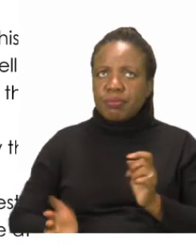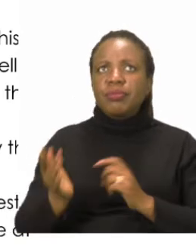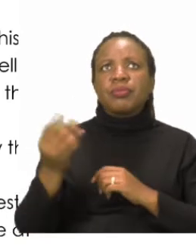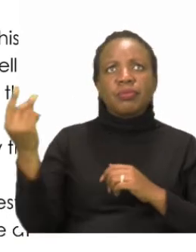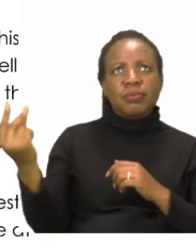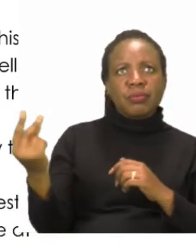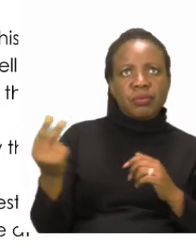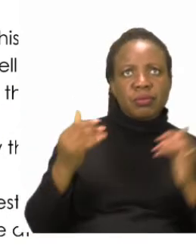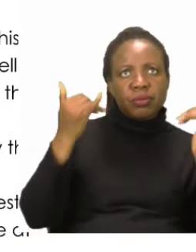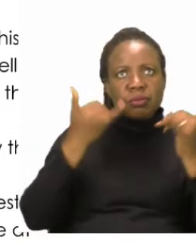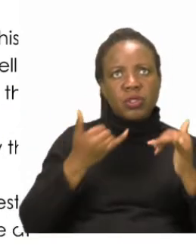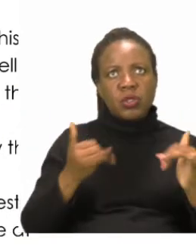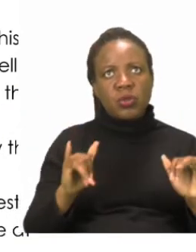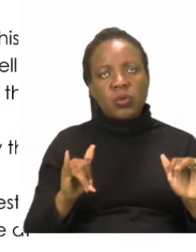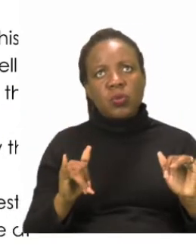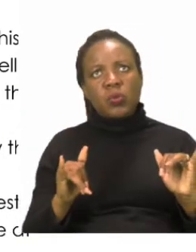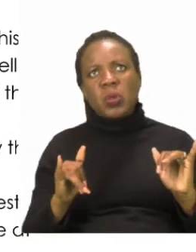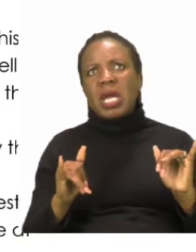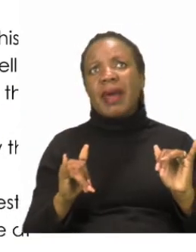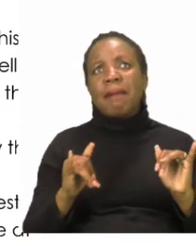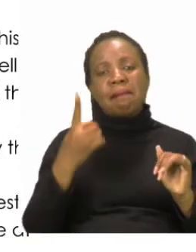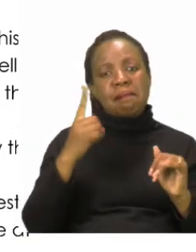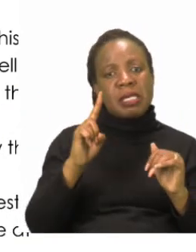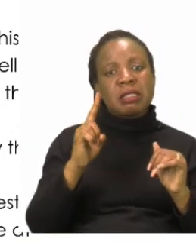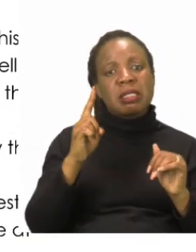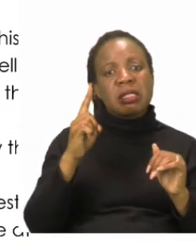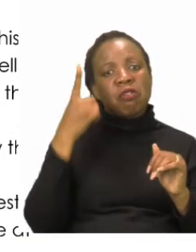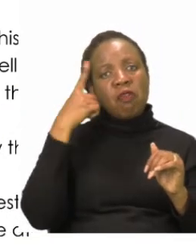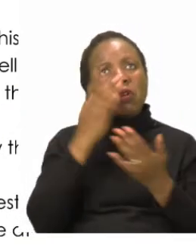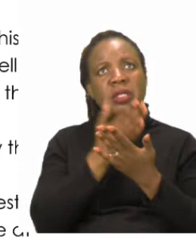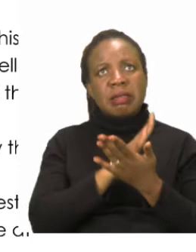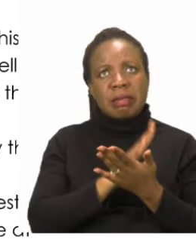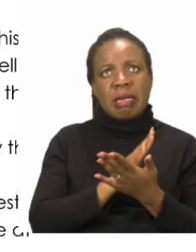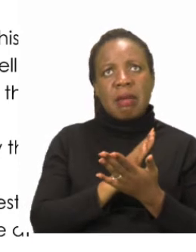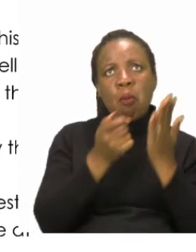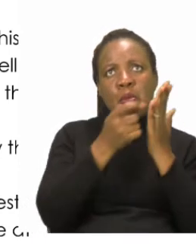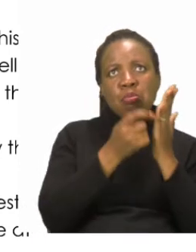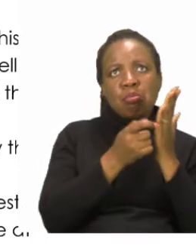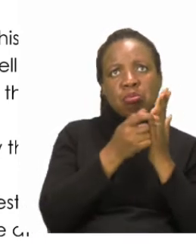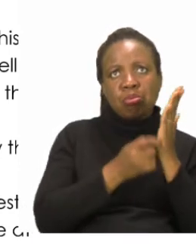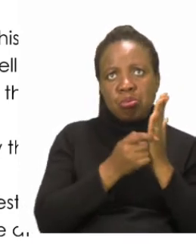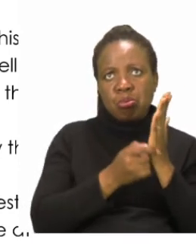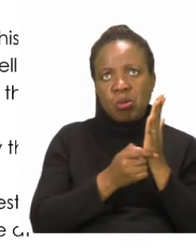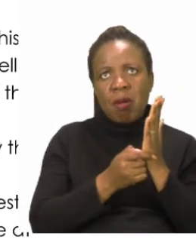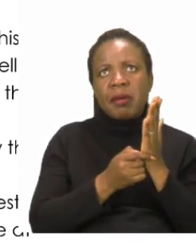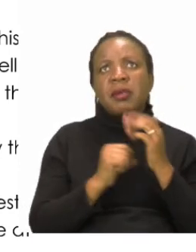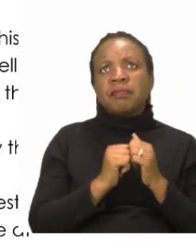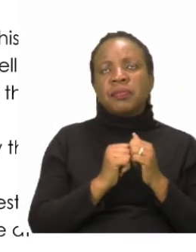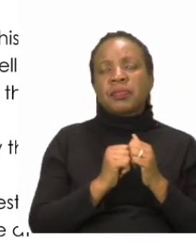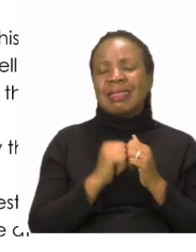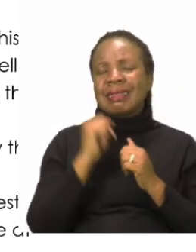But when he got home without money, his mother got furious and threw the beans out of the